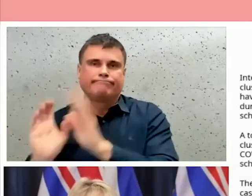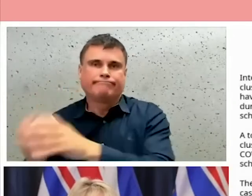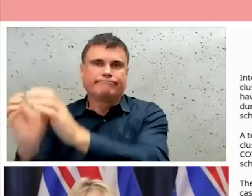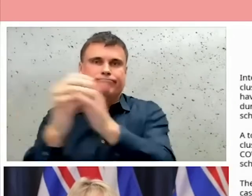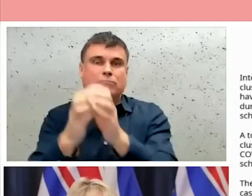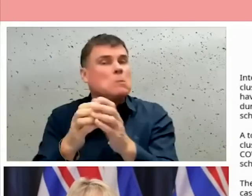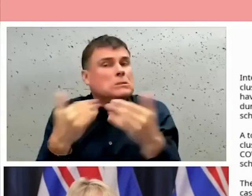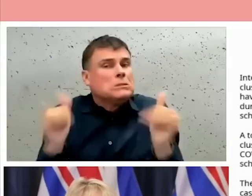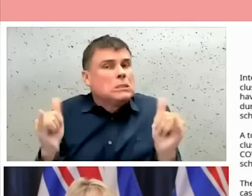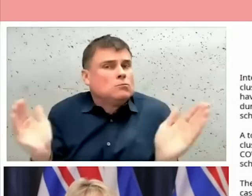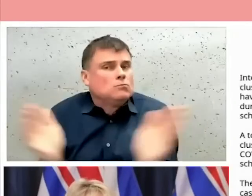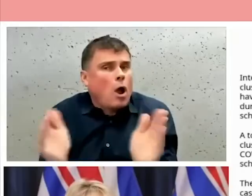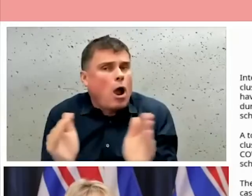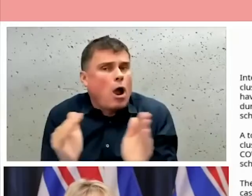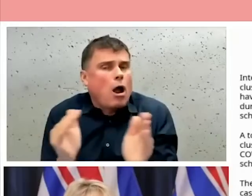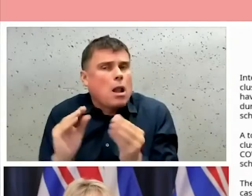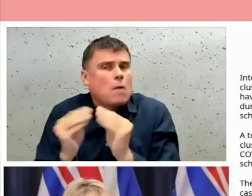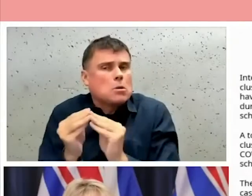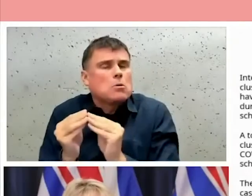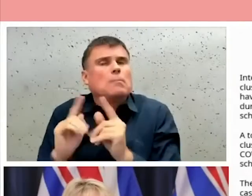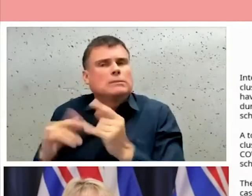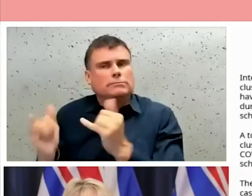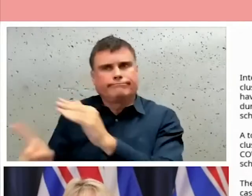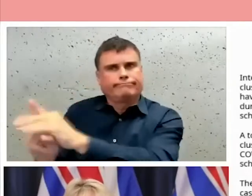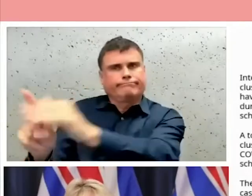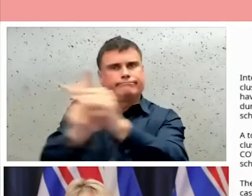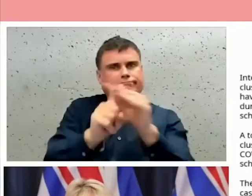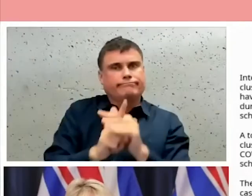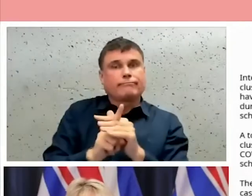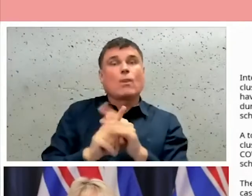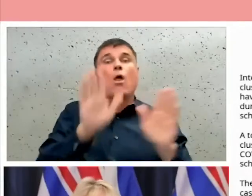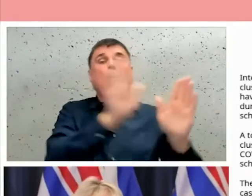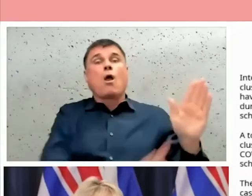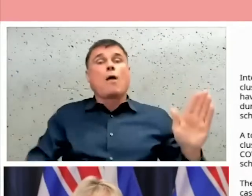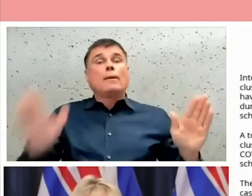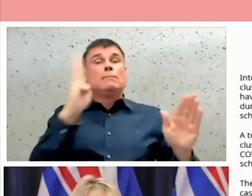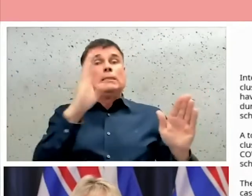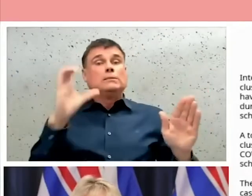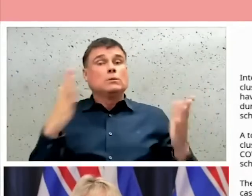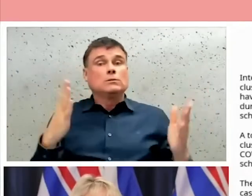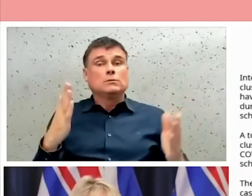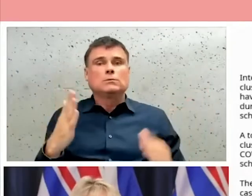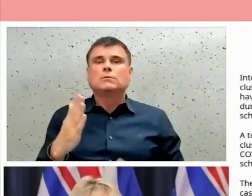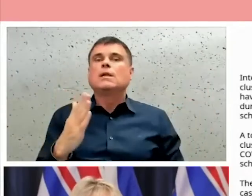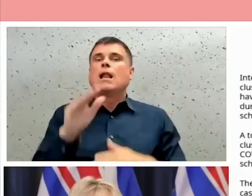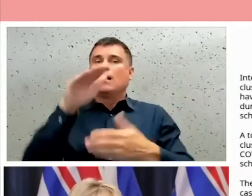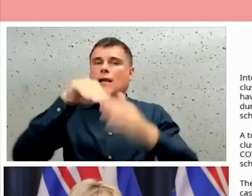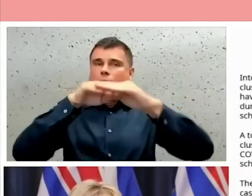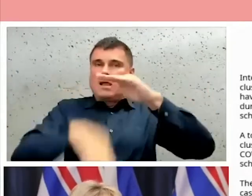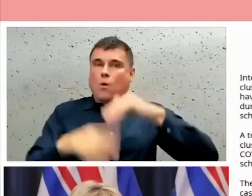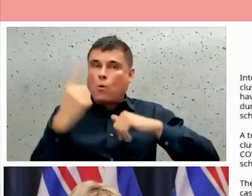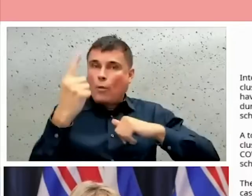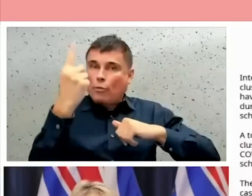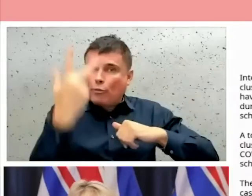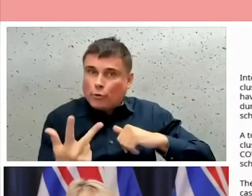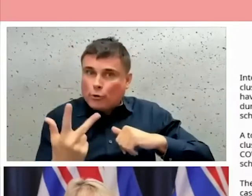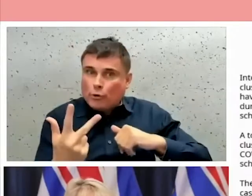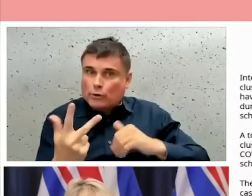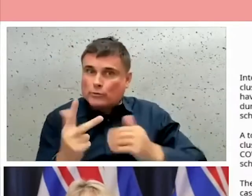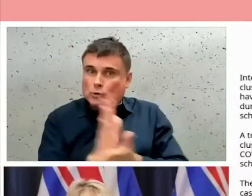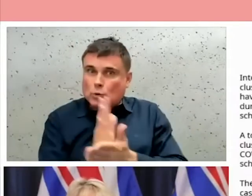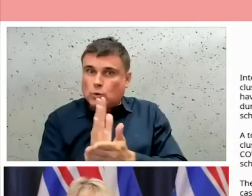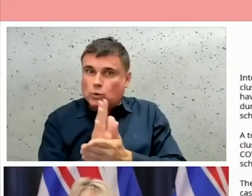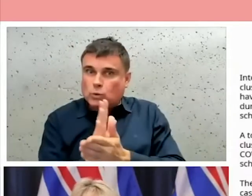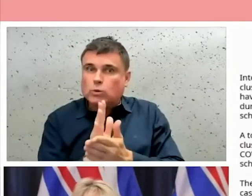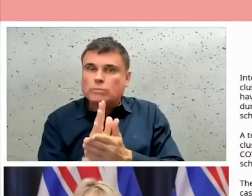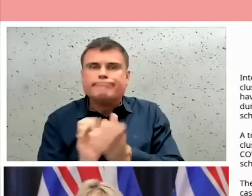in the province, less than 1/3 of schools have had a cluster. And I think that's important. We can see that these